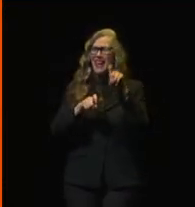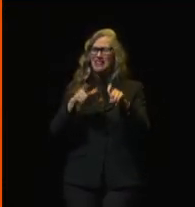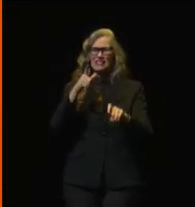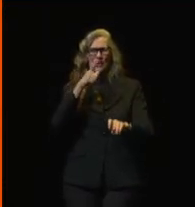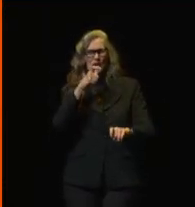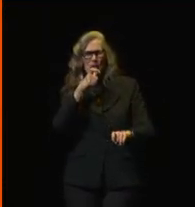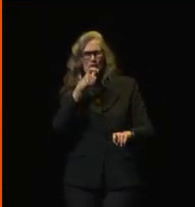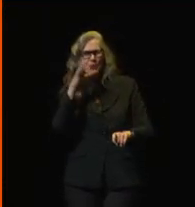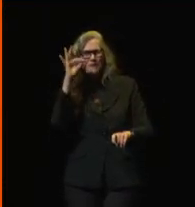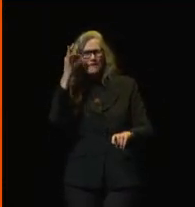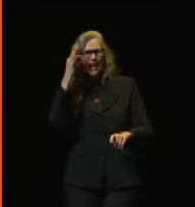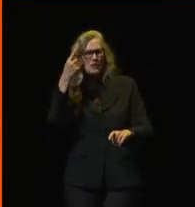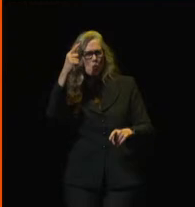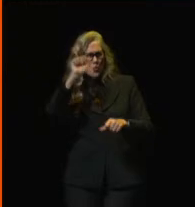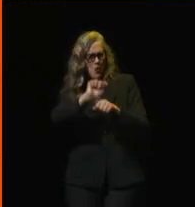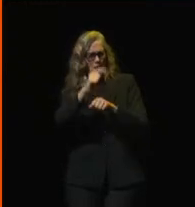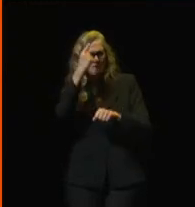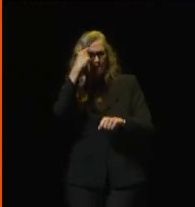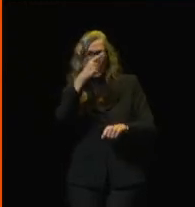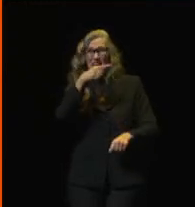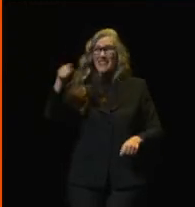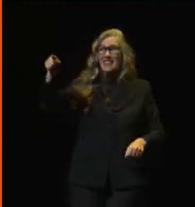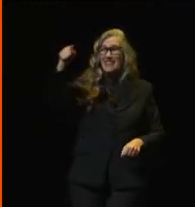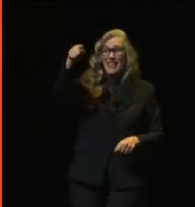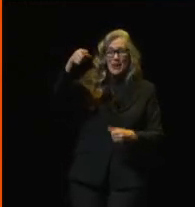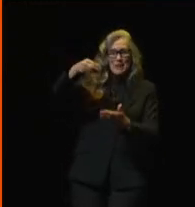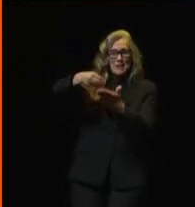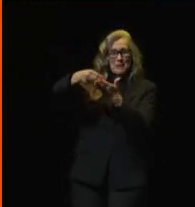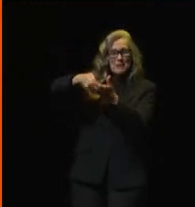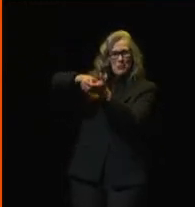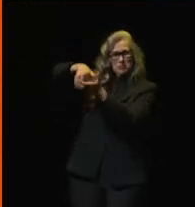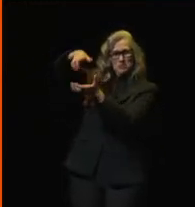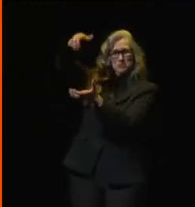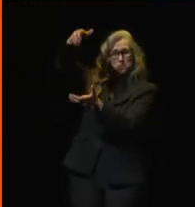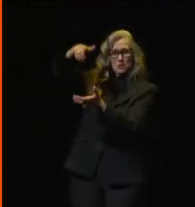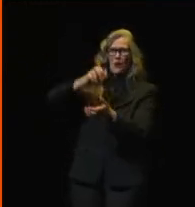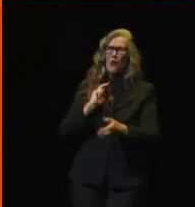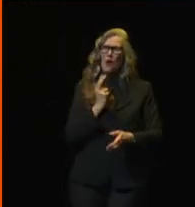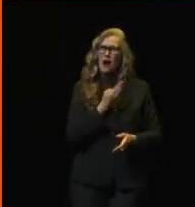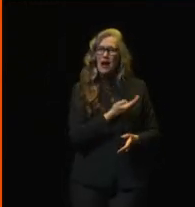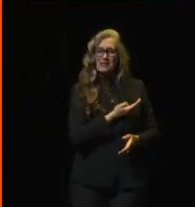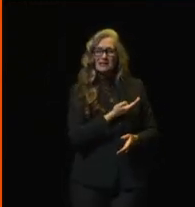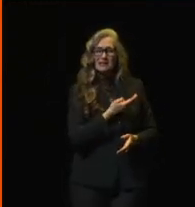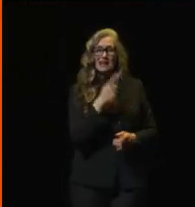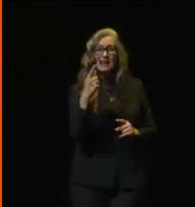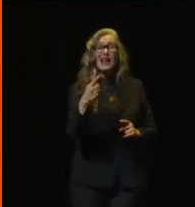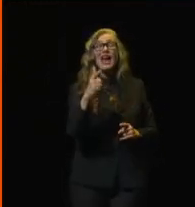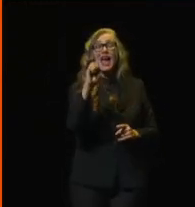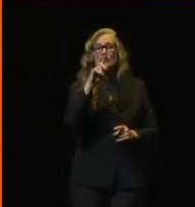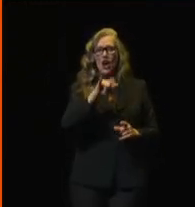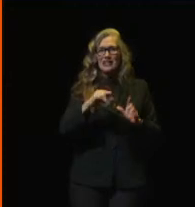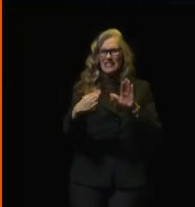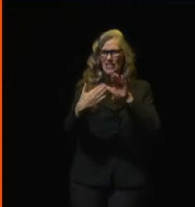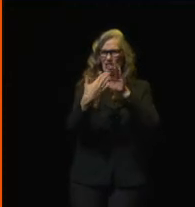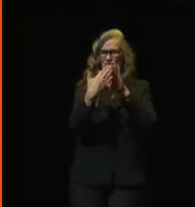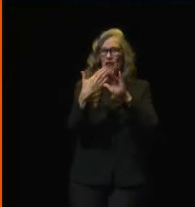does the Fed work for?" Ady confronted the then chair of the Federal Reserve. The recovery had been